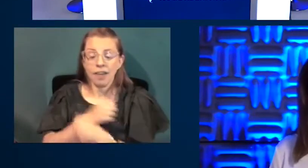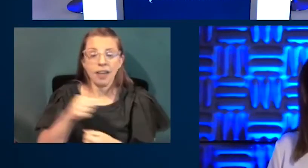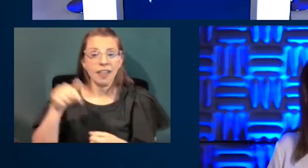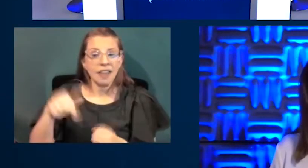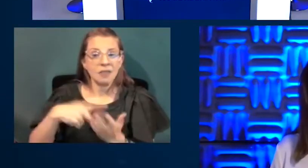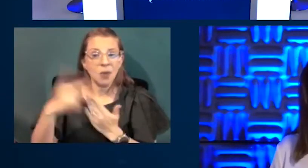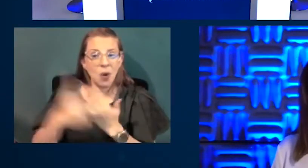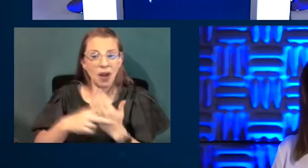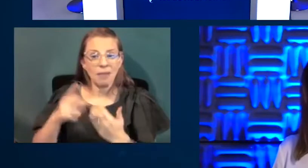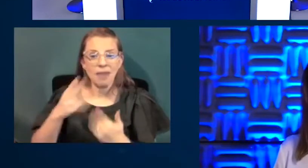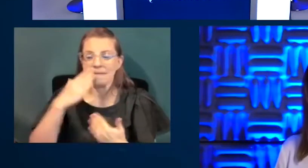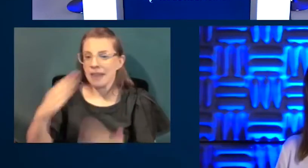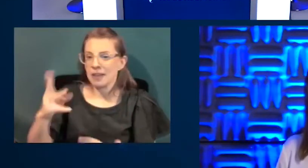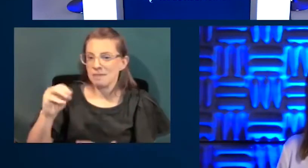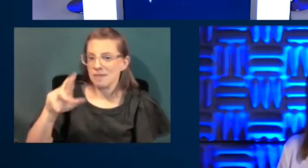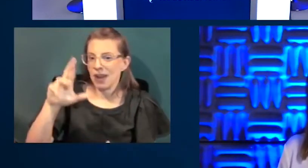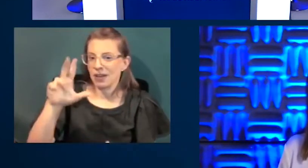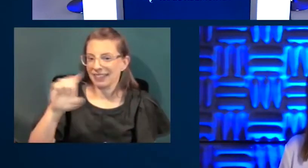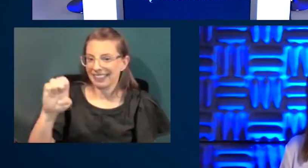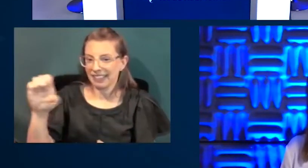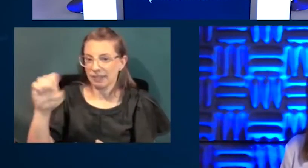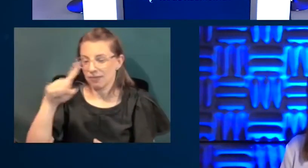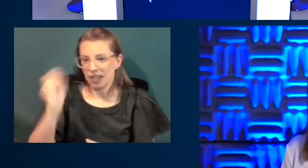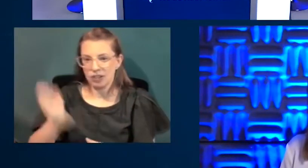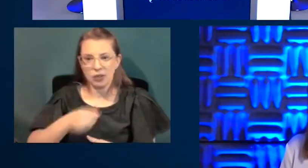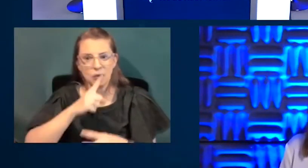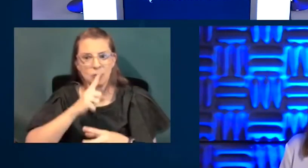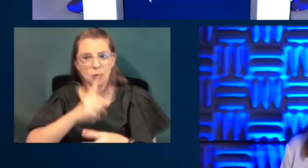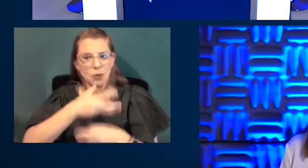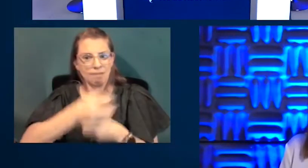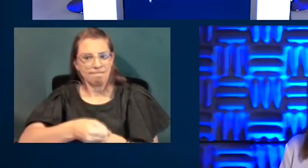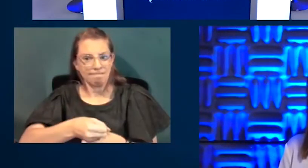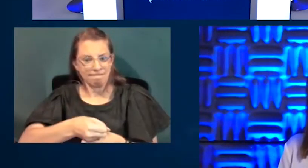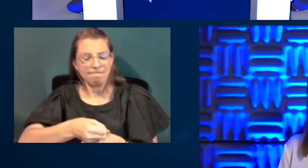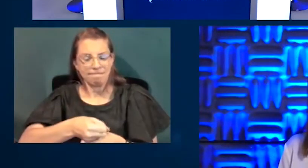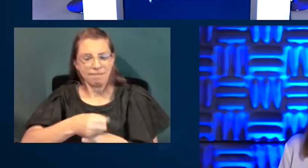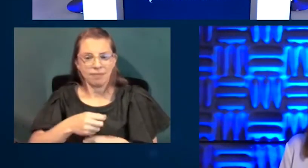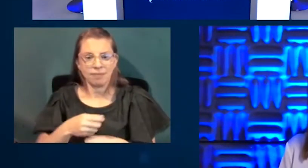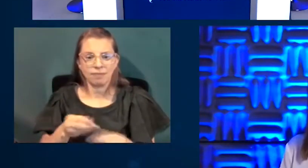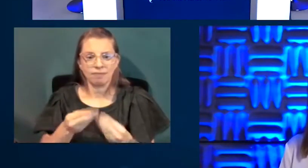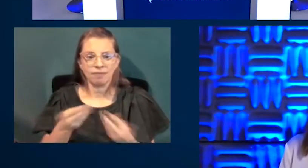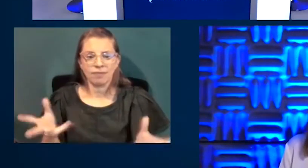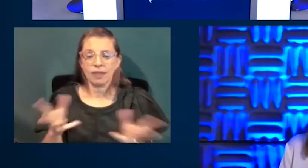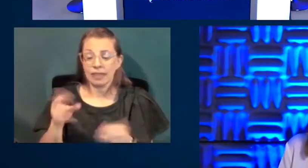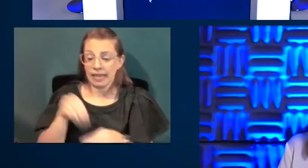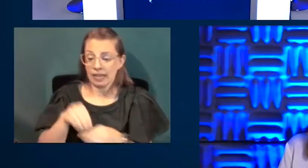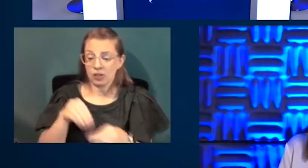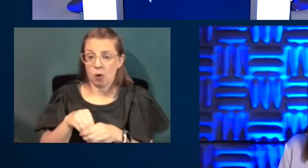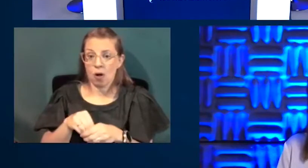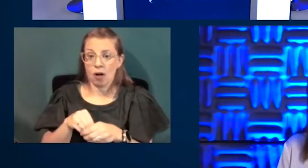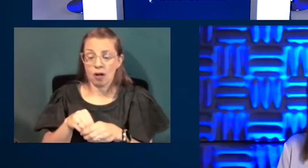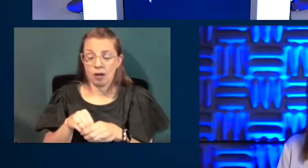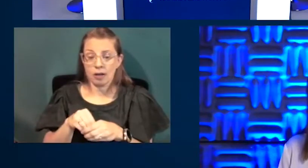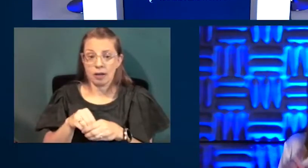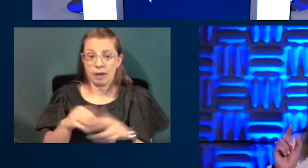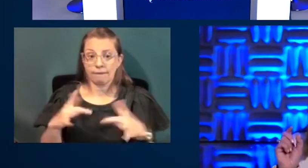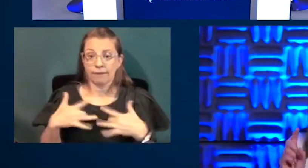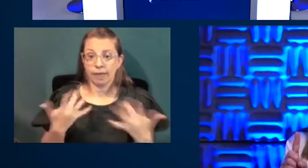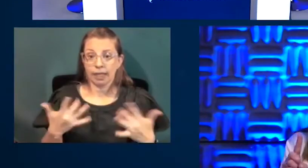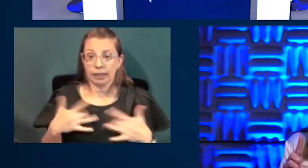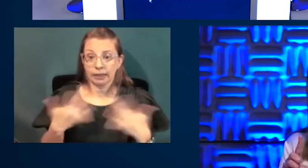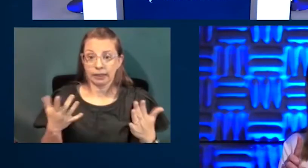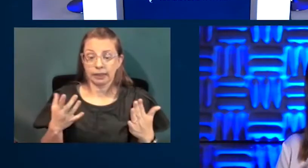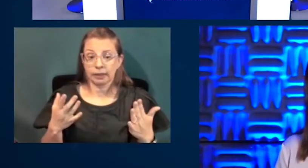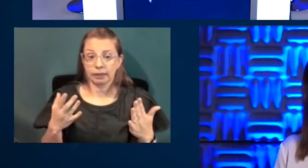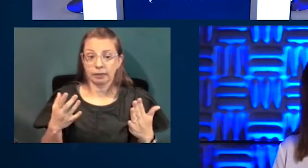much. She's a little bit confused, however, about attending indoor events that are fully open without distancing or masks. She